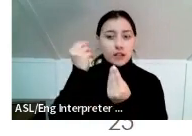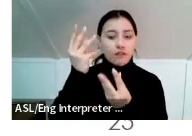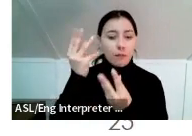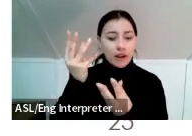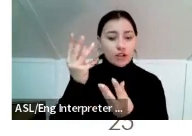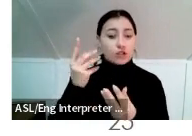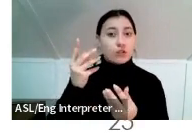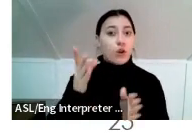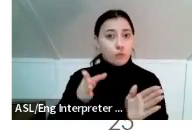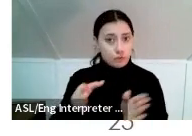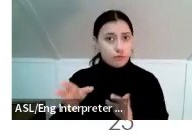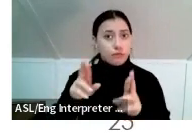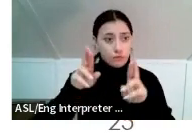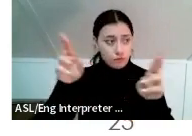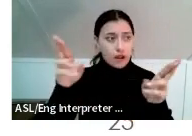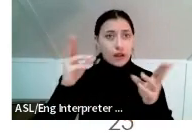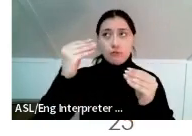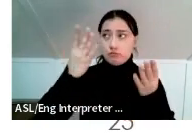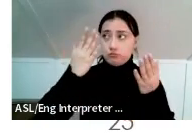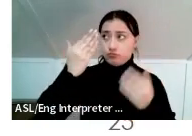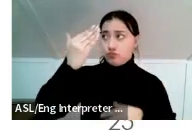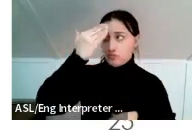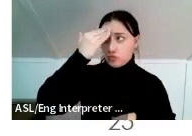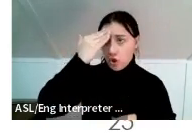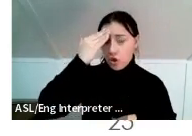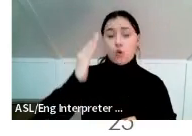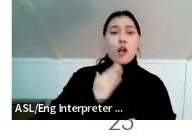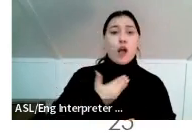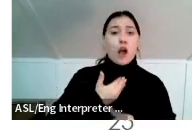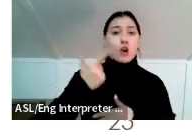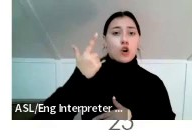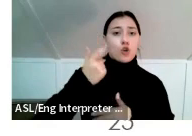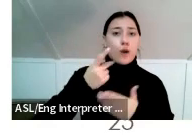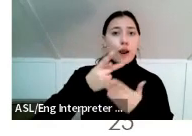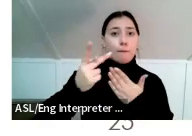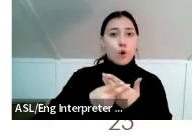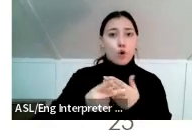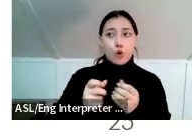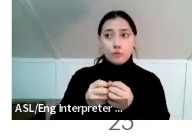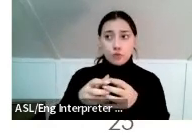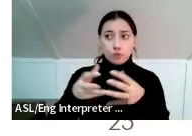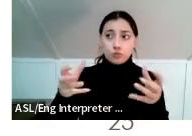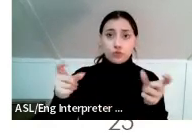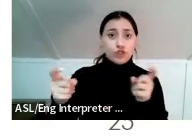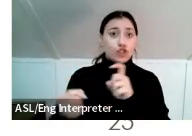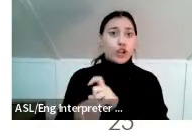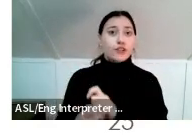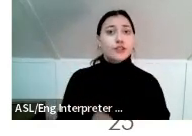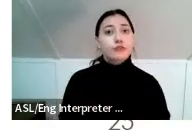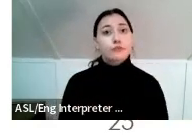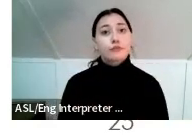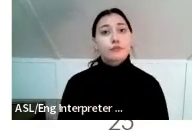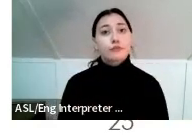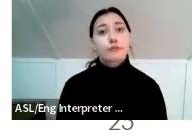are prepared and well-informed as our grant programs continue to evolve. So